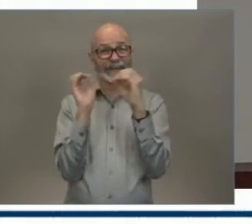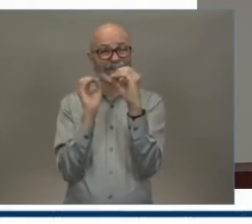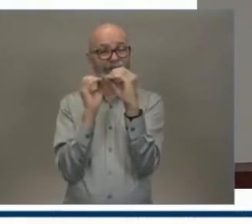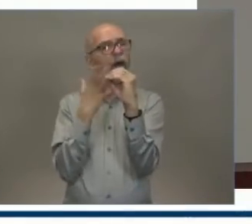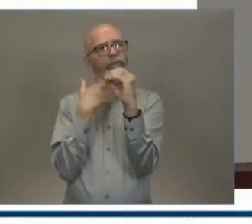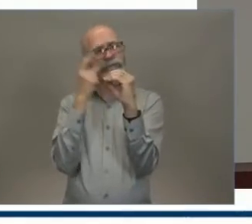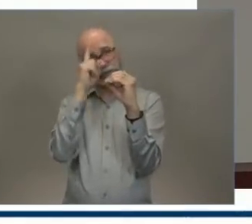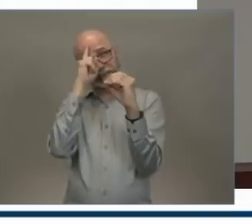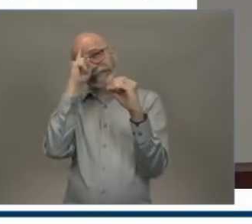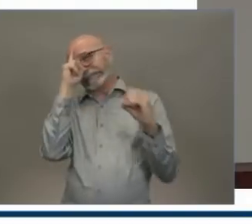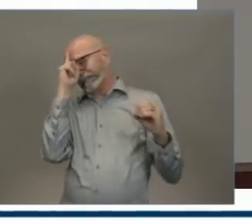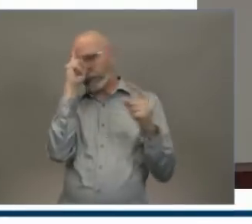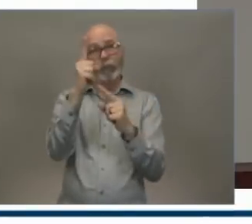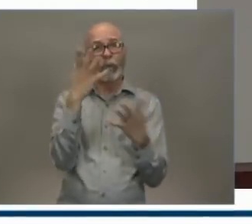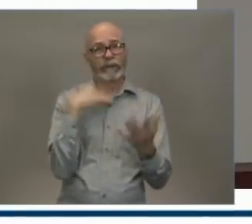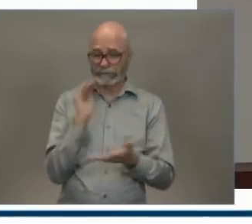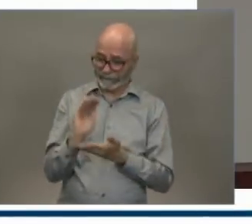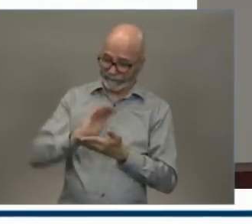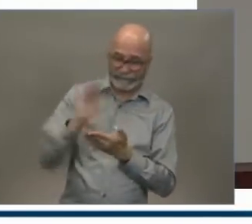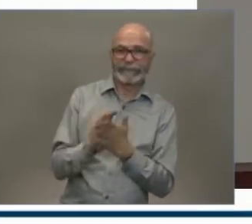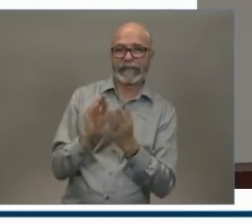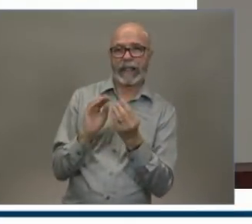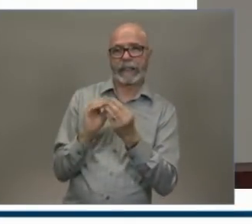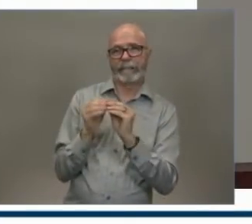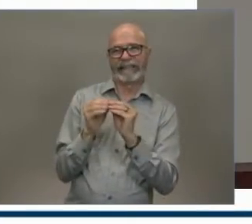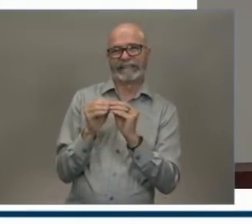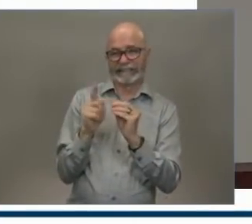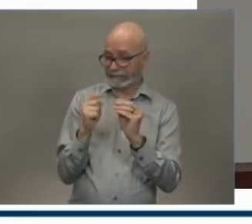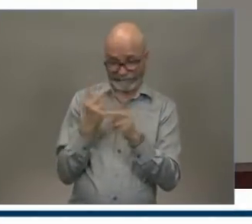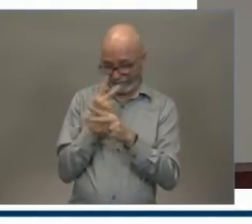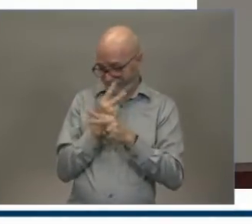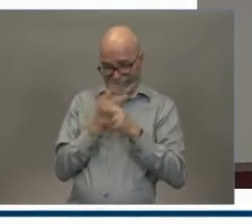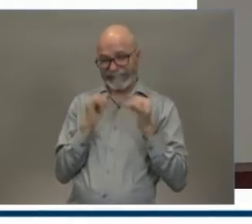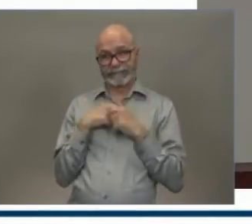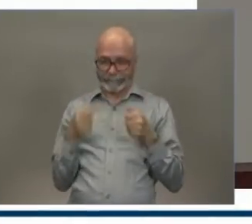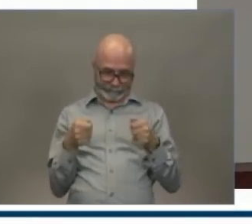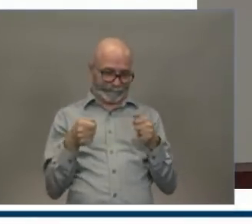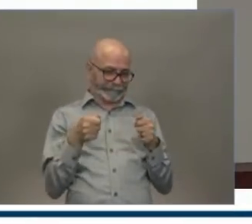closely, and this is what happened in this case. We've had,